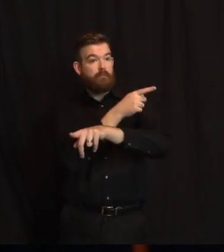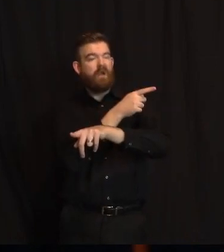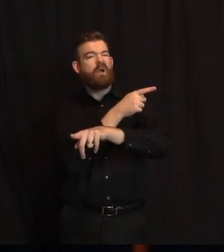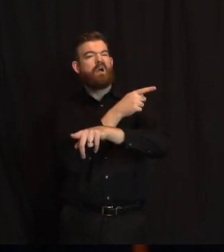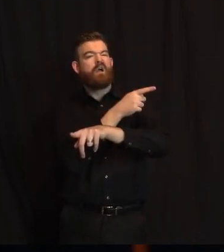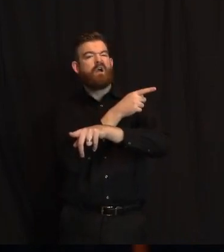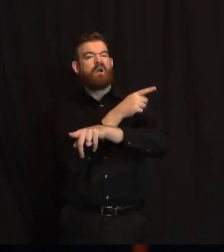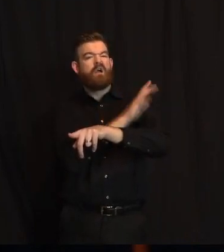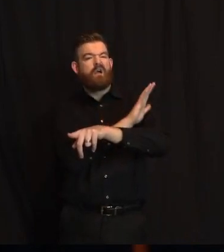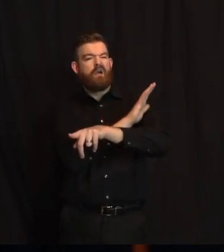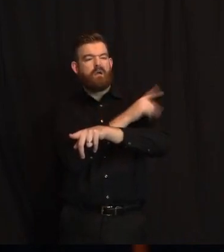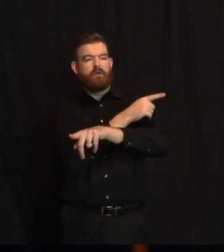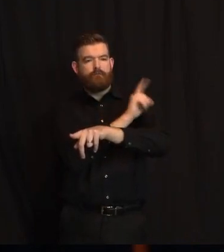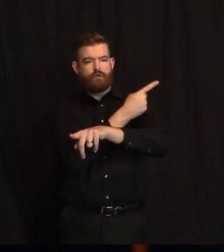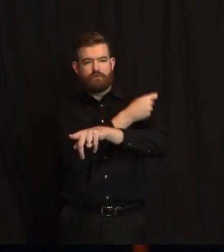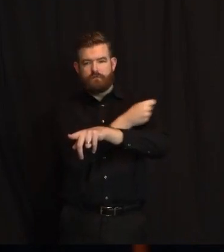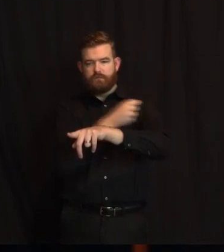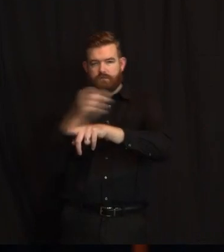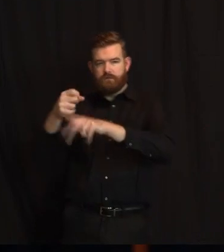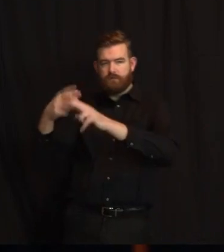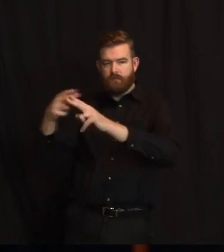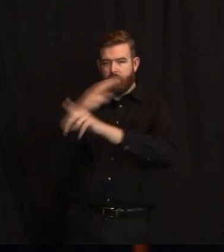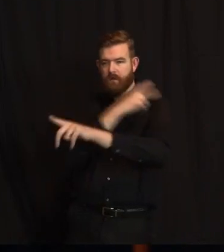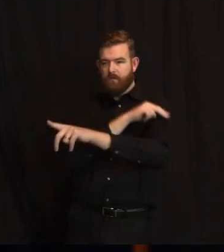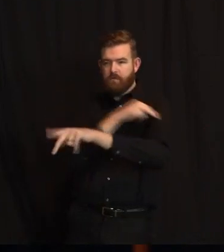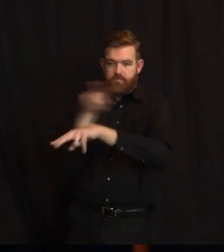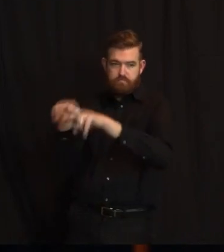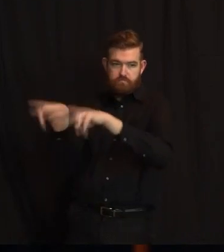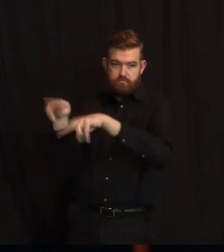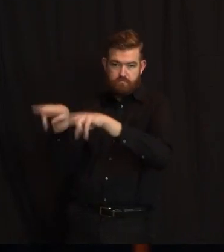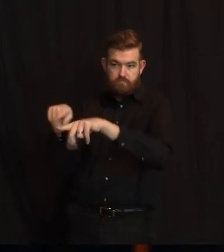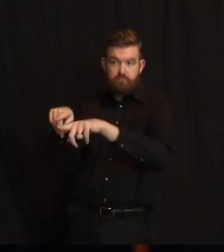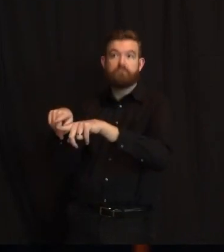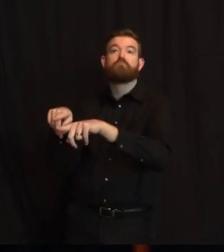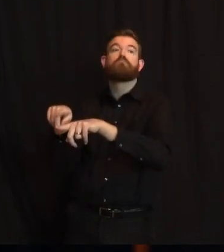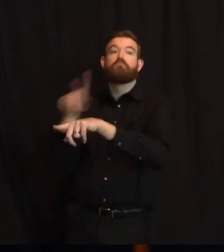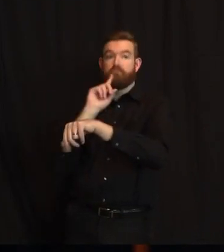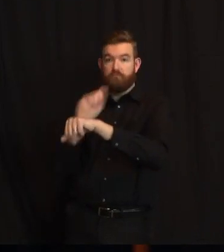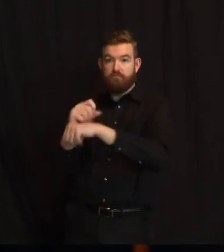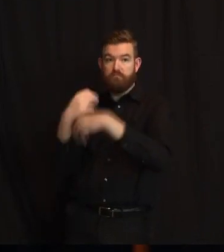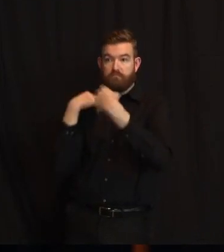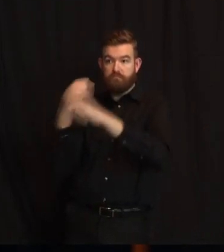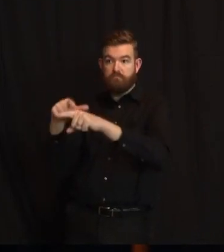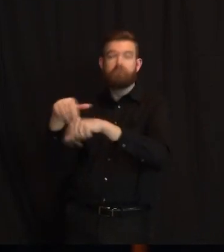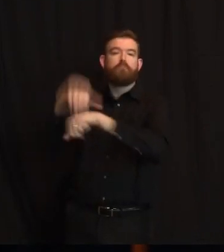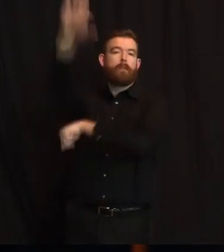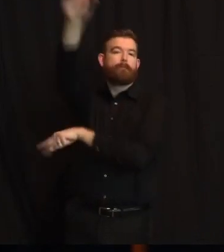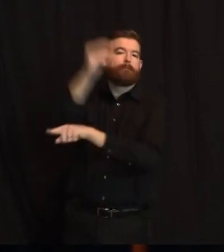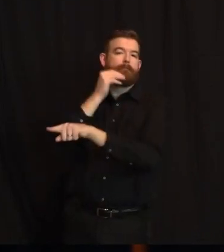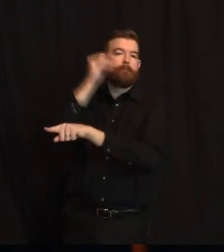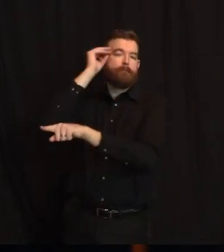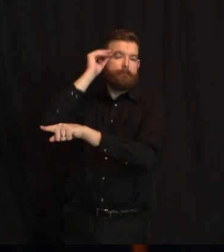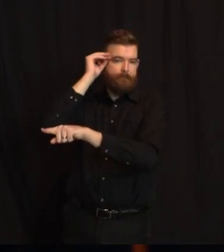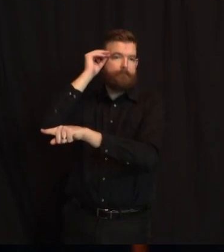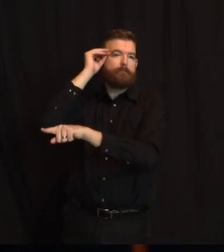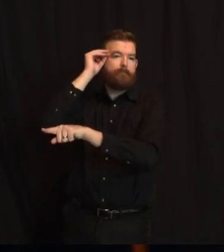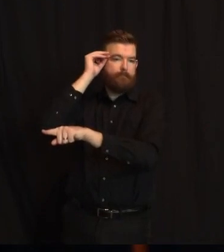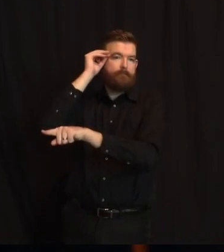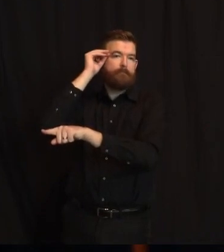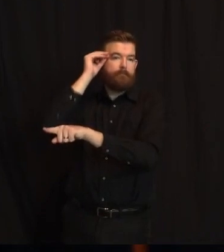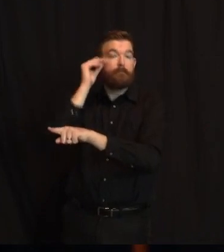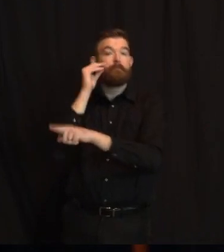in the field medical. Concurrent with that, we are bringing up some hotels for those individuals